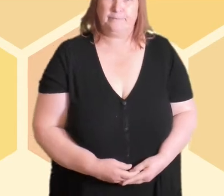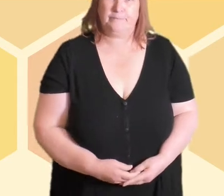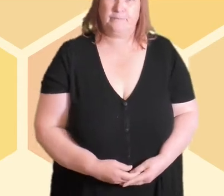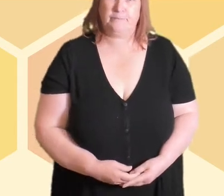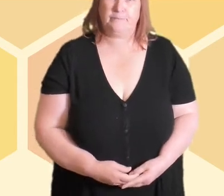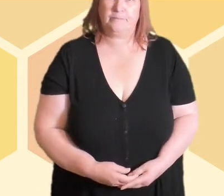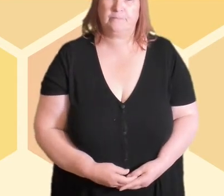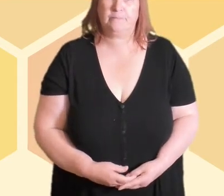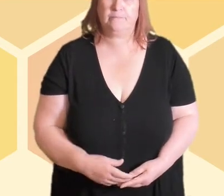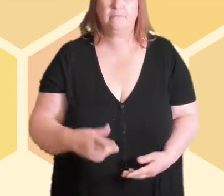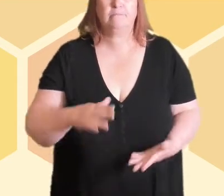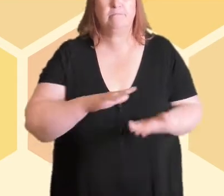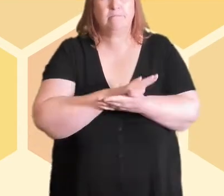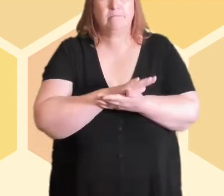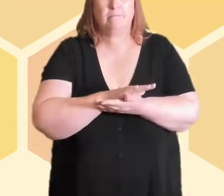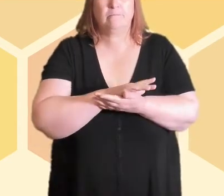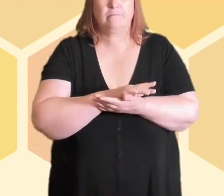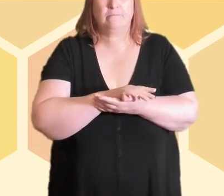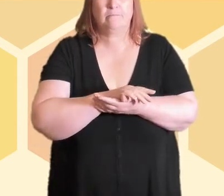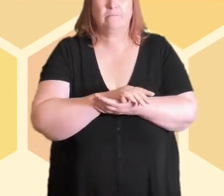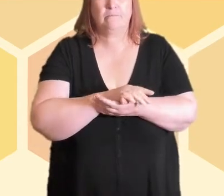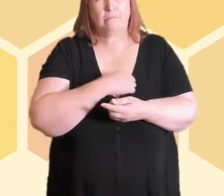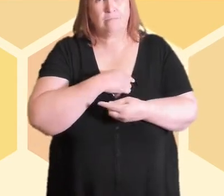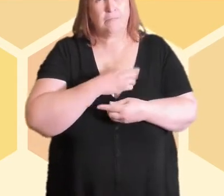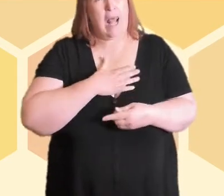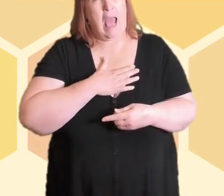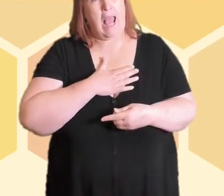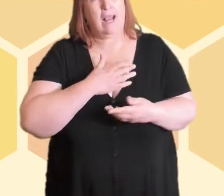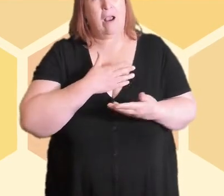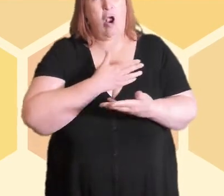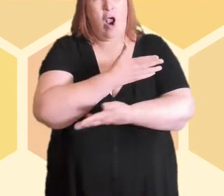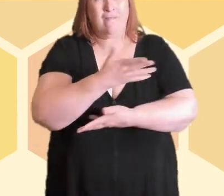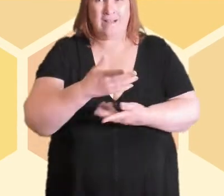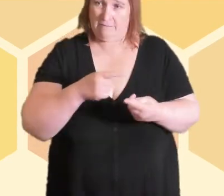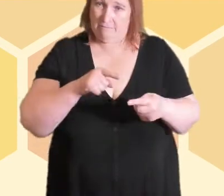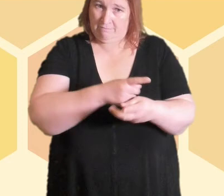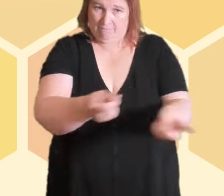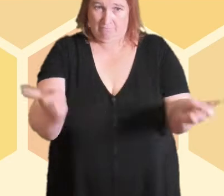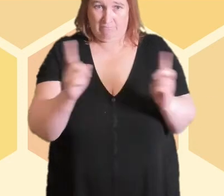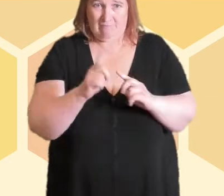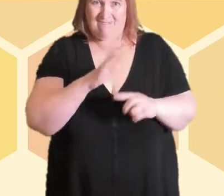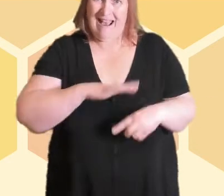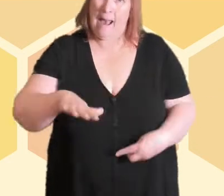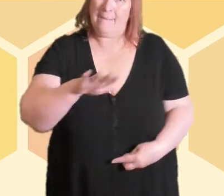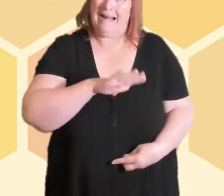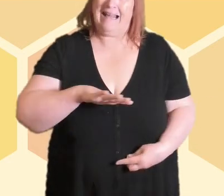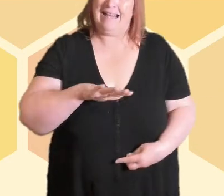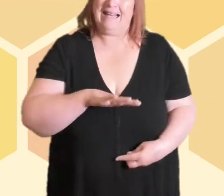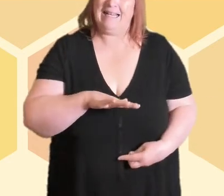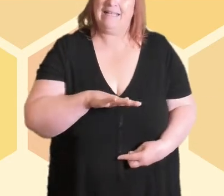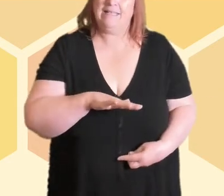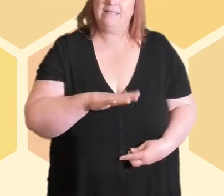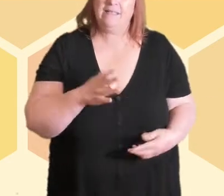So the conversation we would like to have today with the family is,